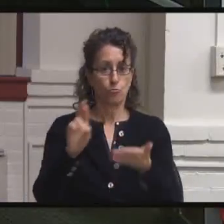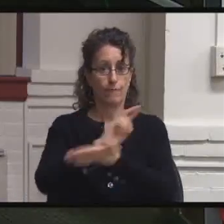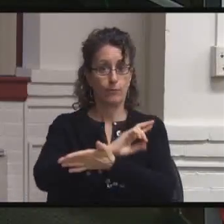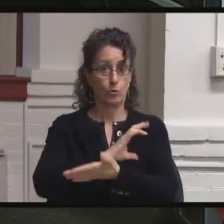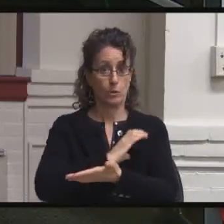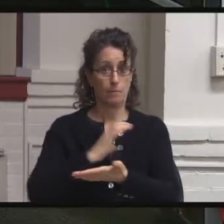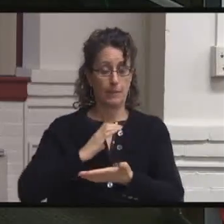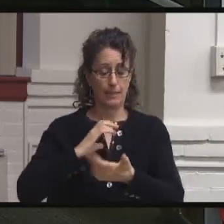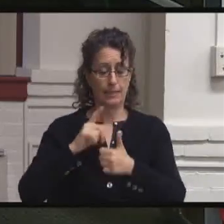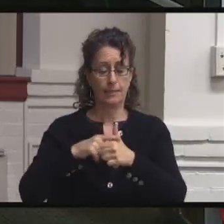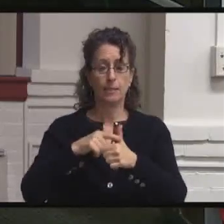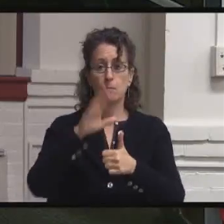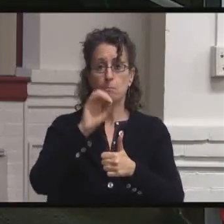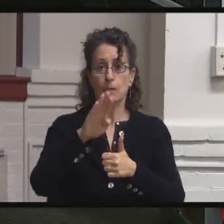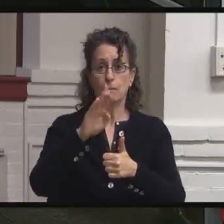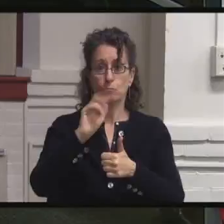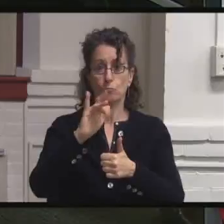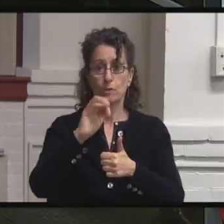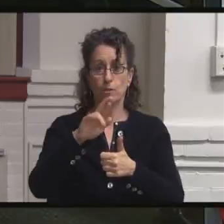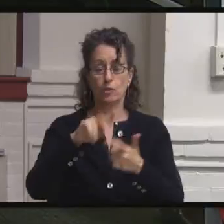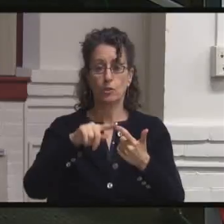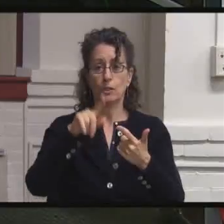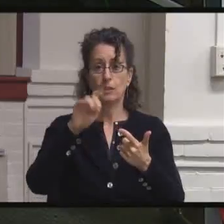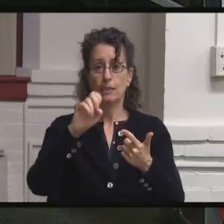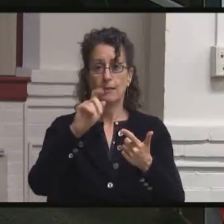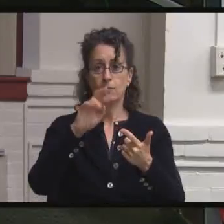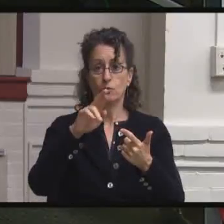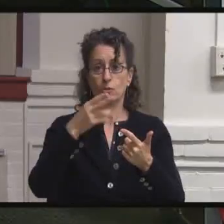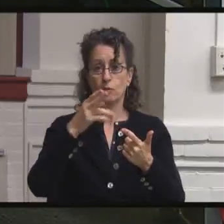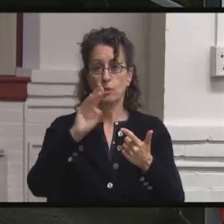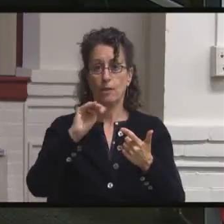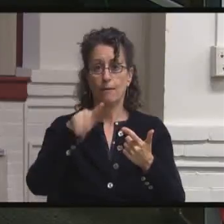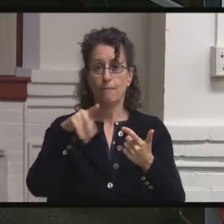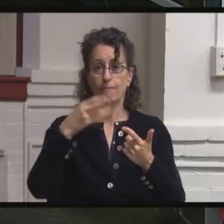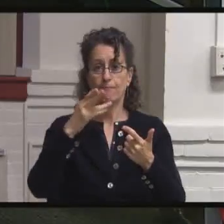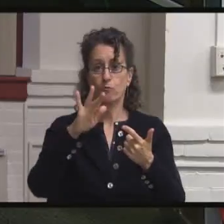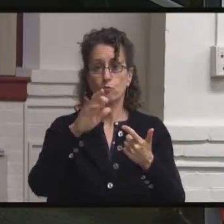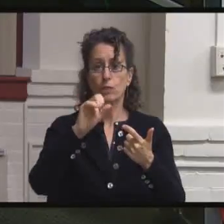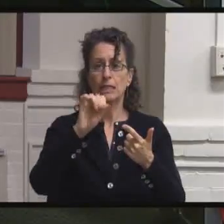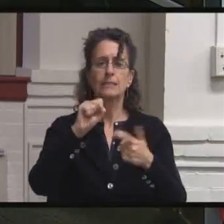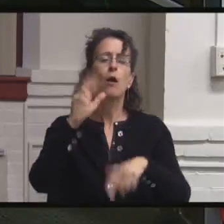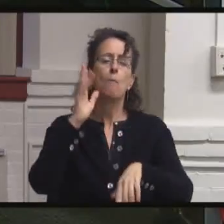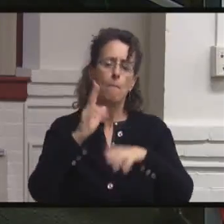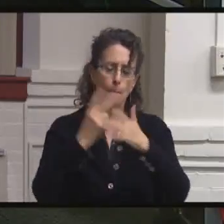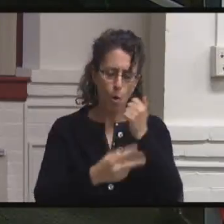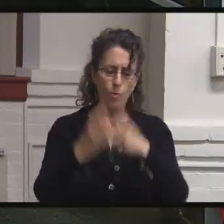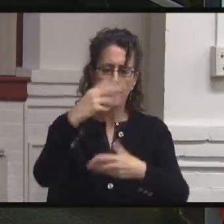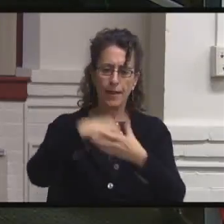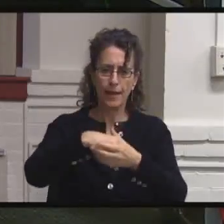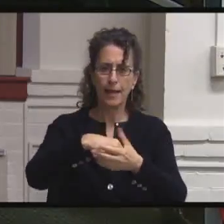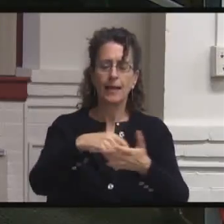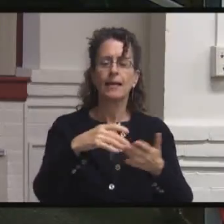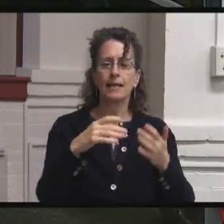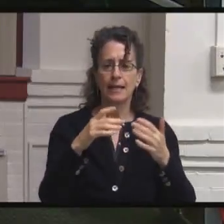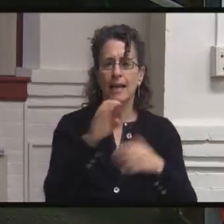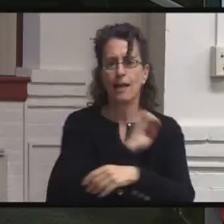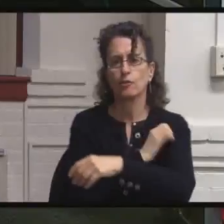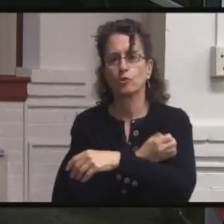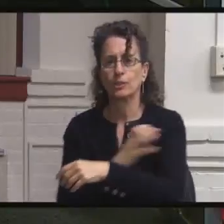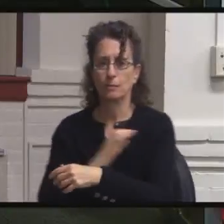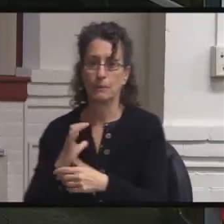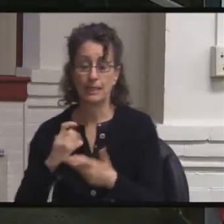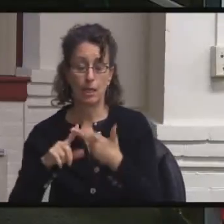put Bob Reuter, Lester Humphreys, both from the Energy Committee, Paul Cameron, who's the town